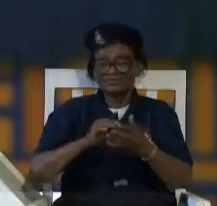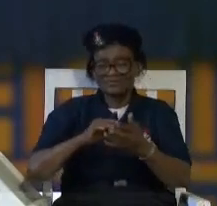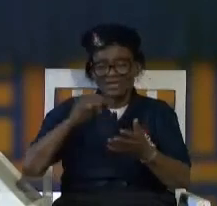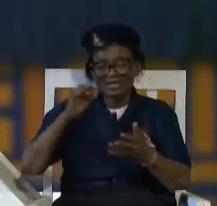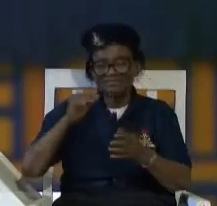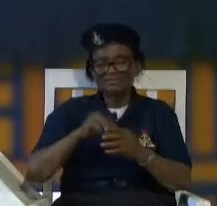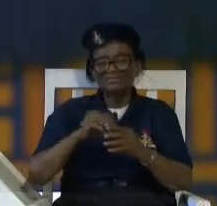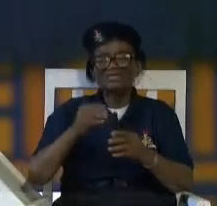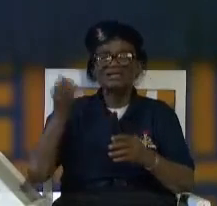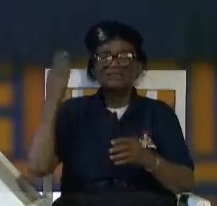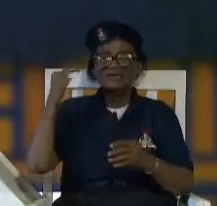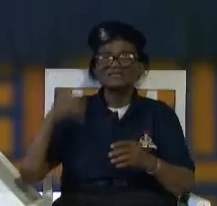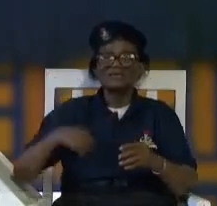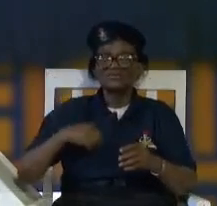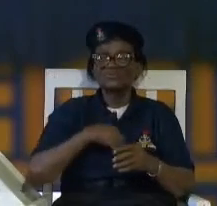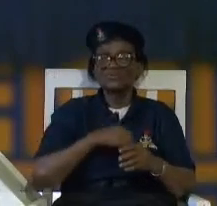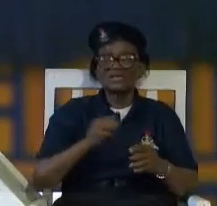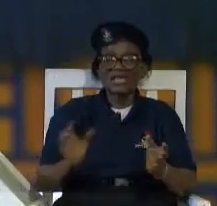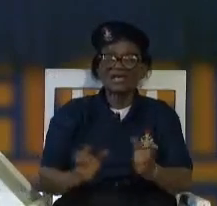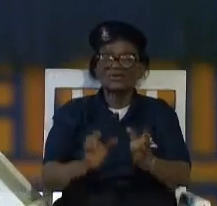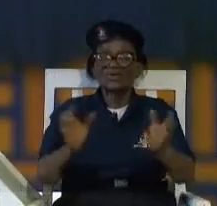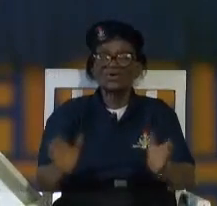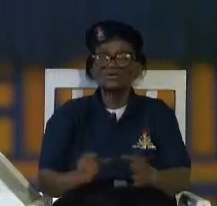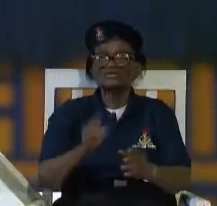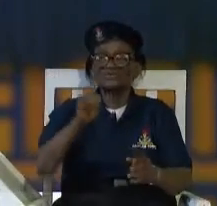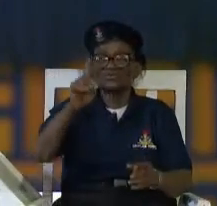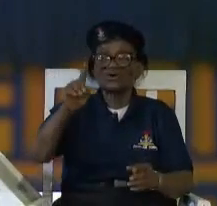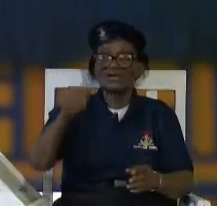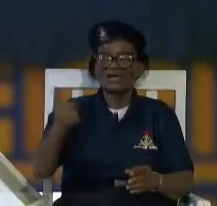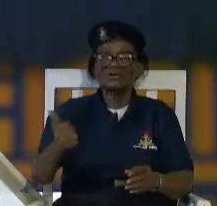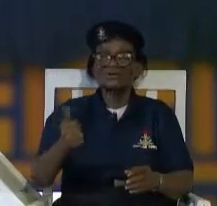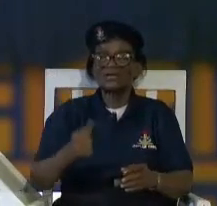We encourage one another.